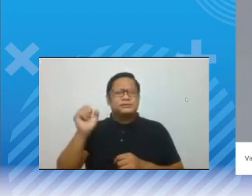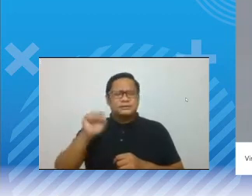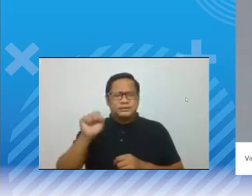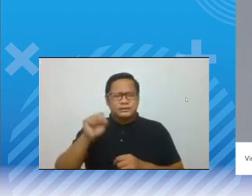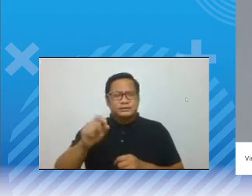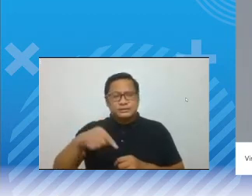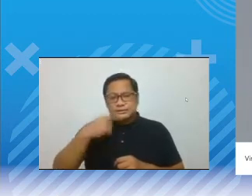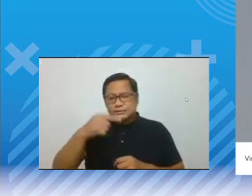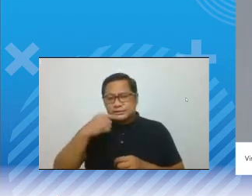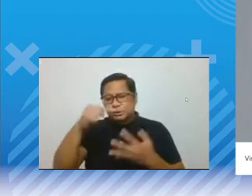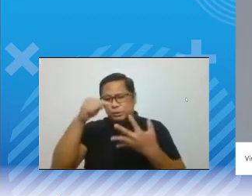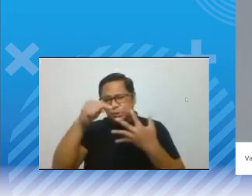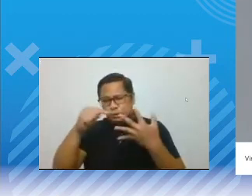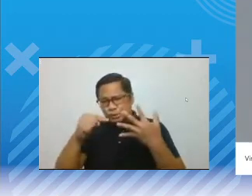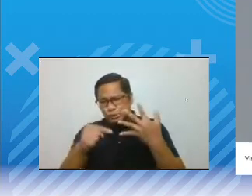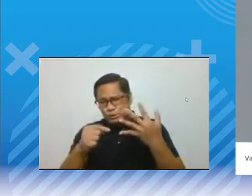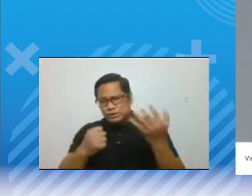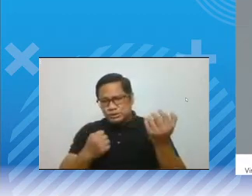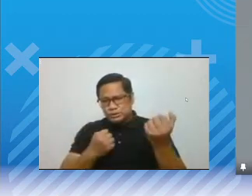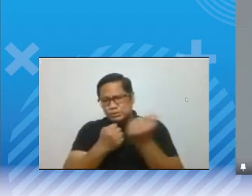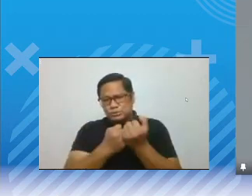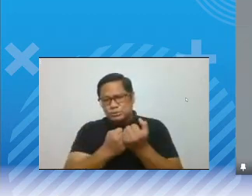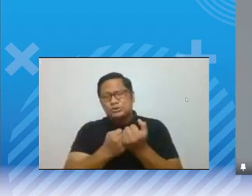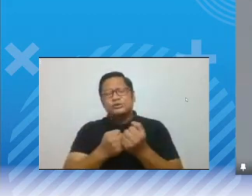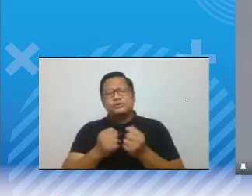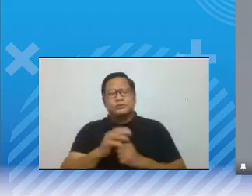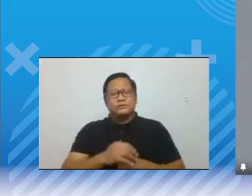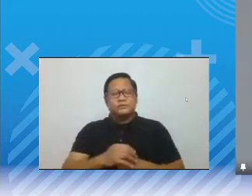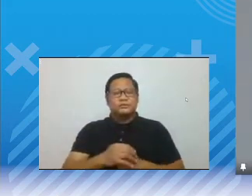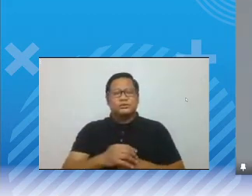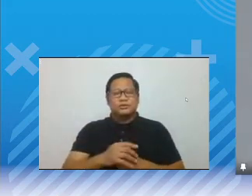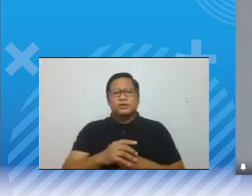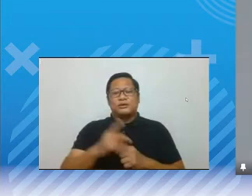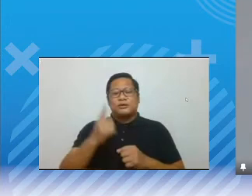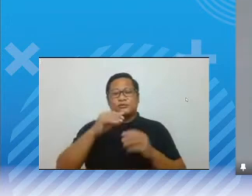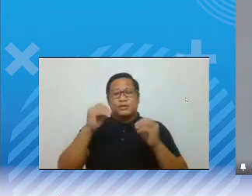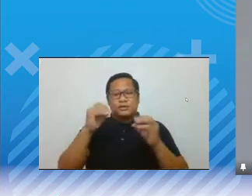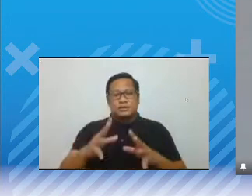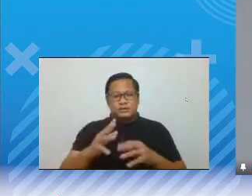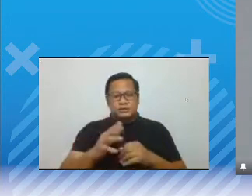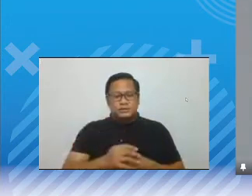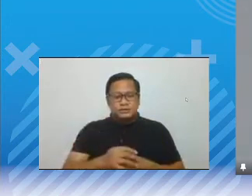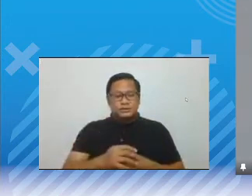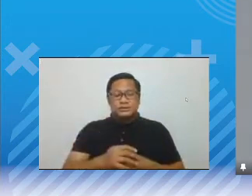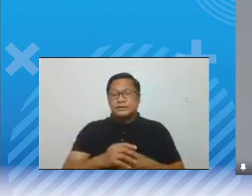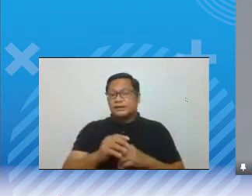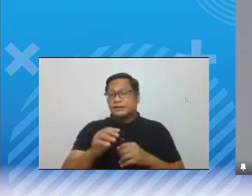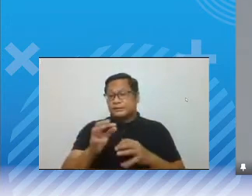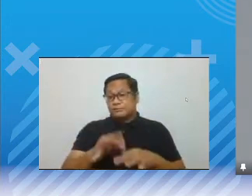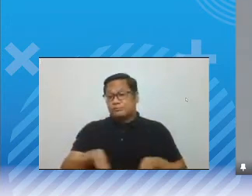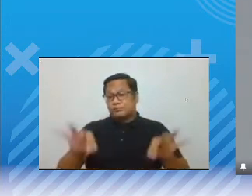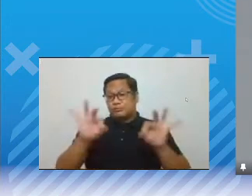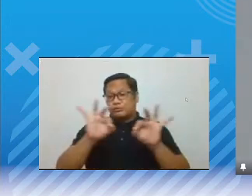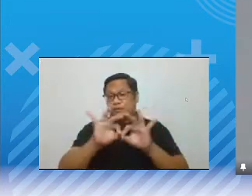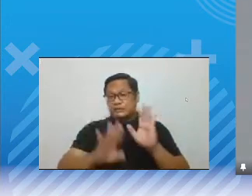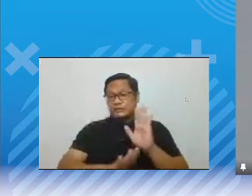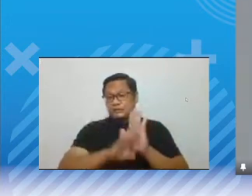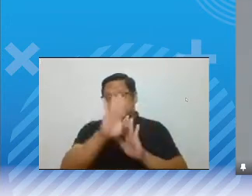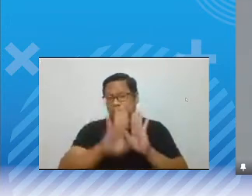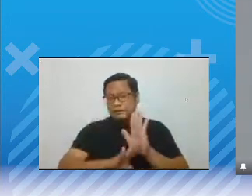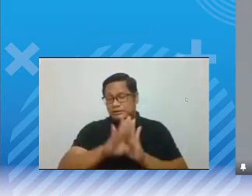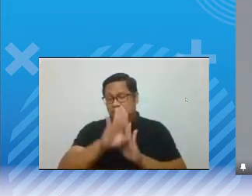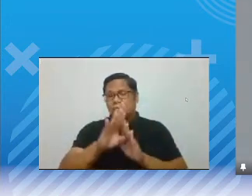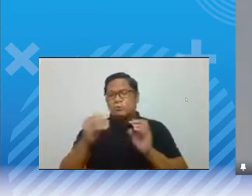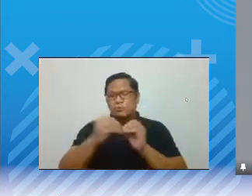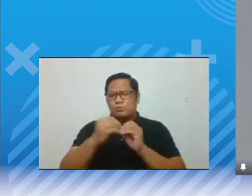other supports that they have proposed for teachers. And most importantly is to develop a deeper connection